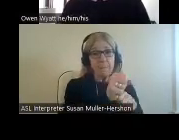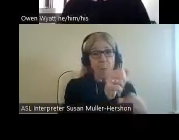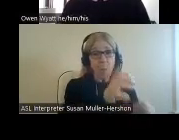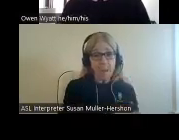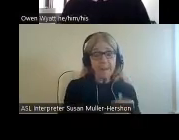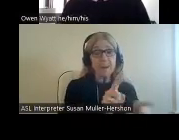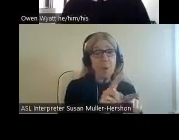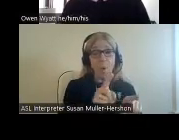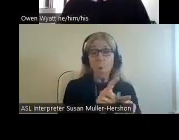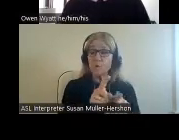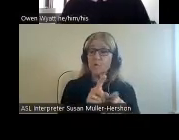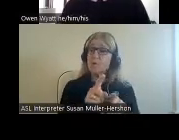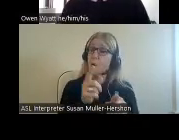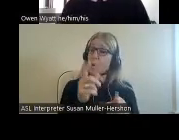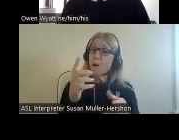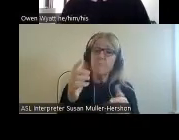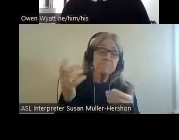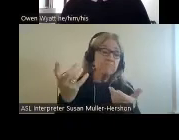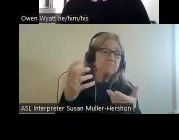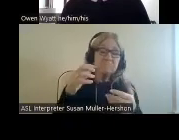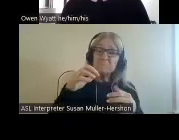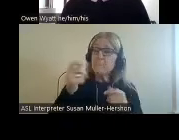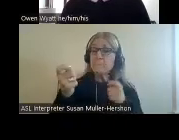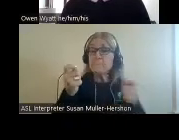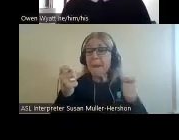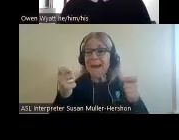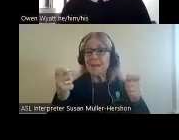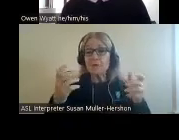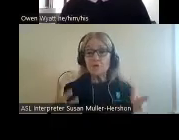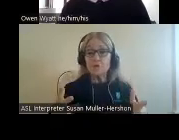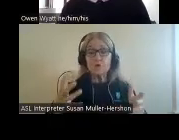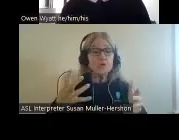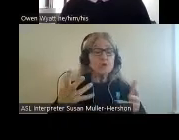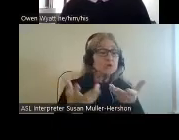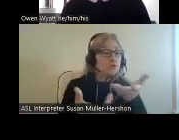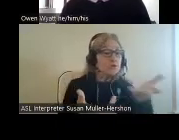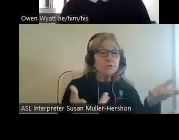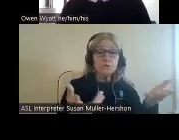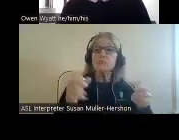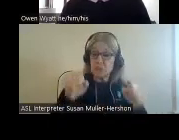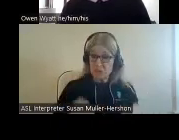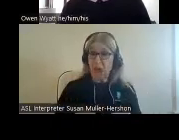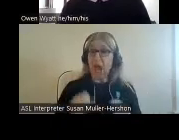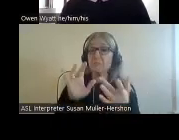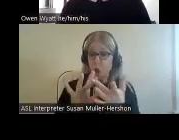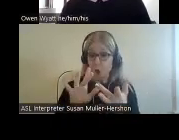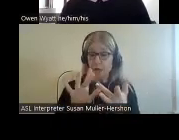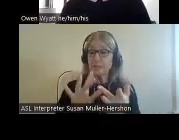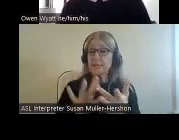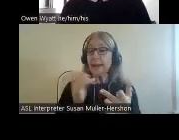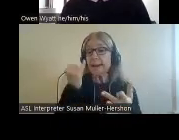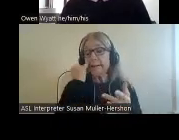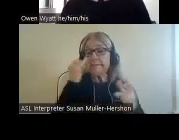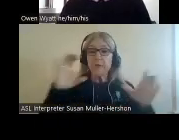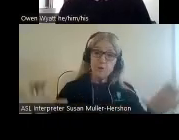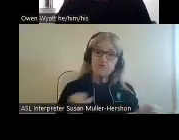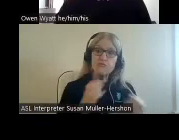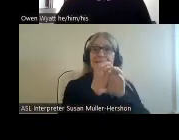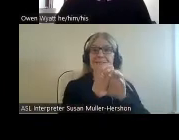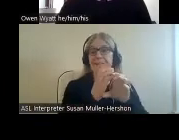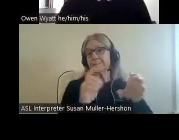to managers in the event of any employee or workplace crisis.